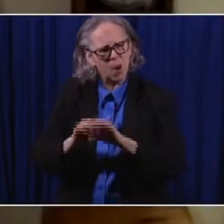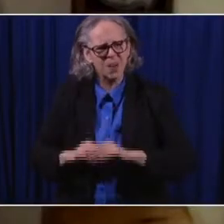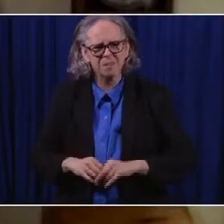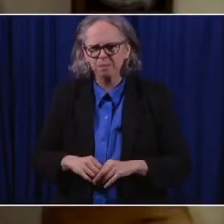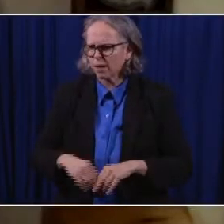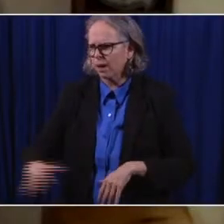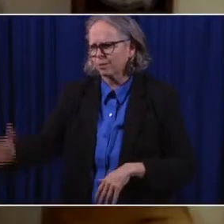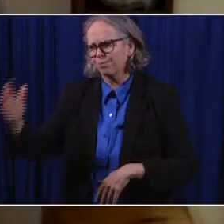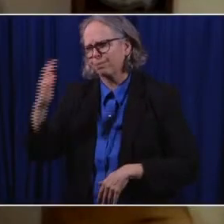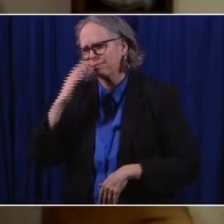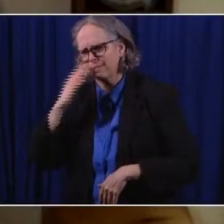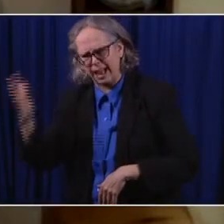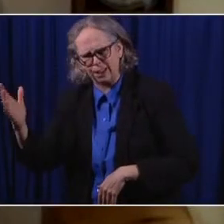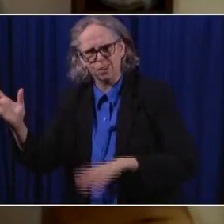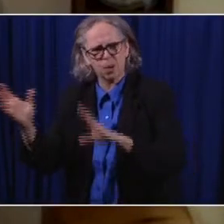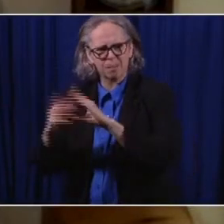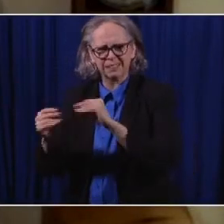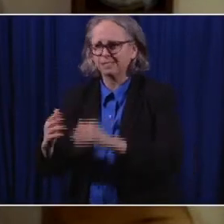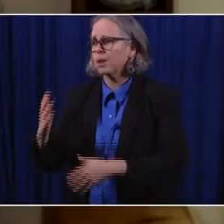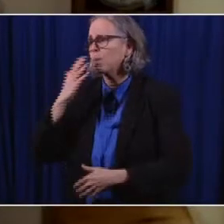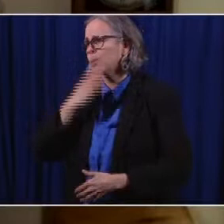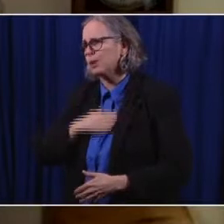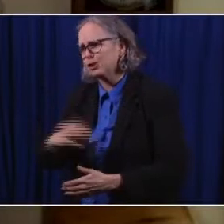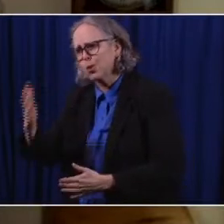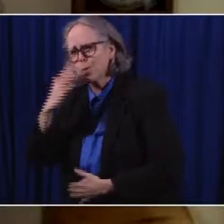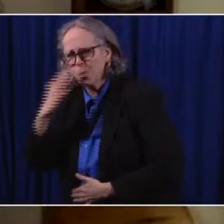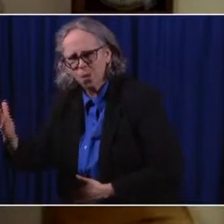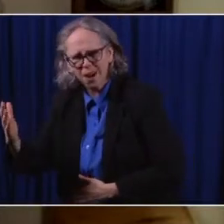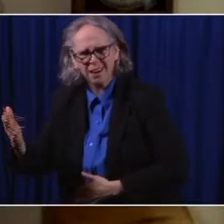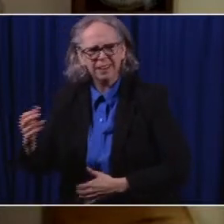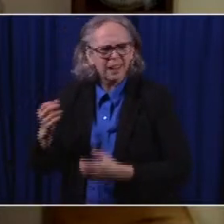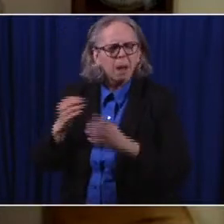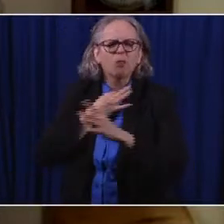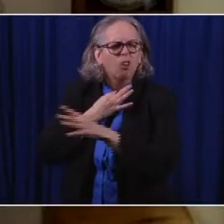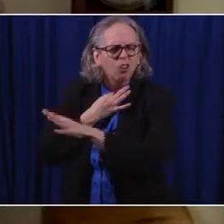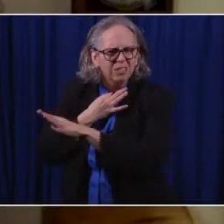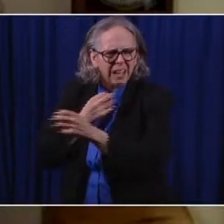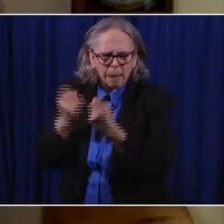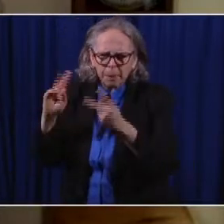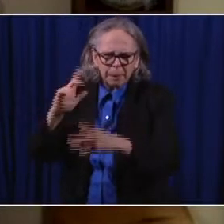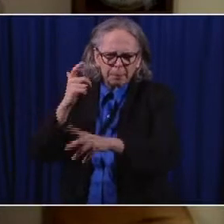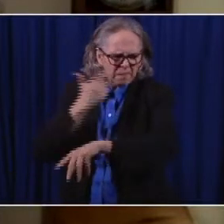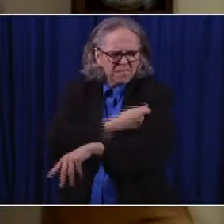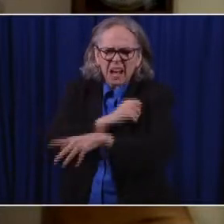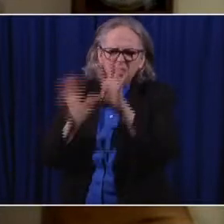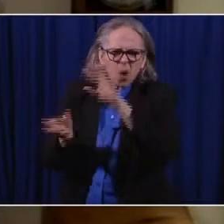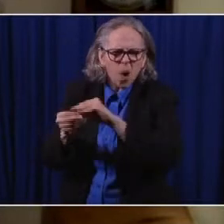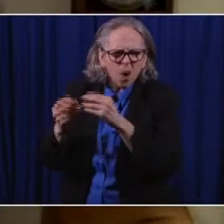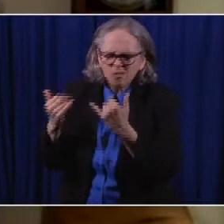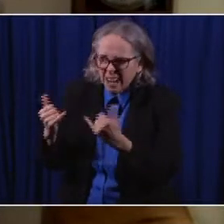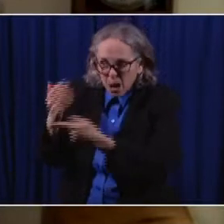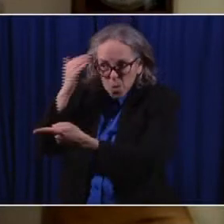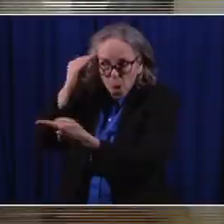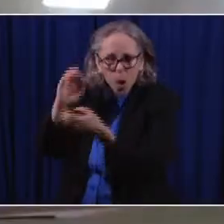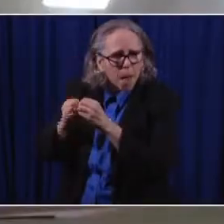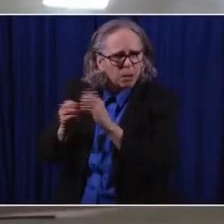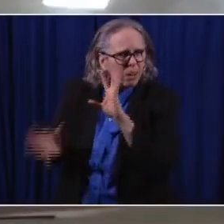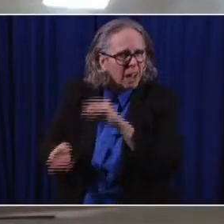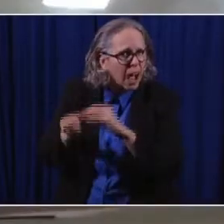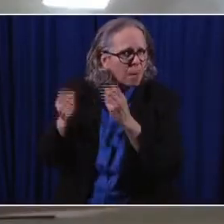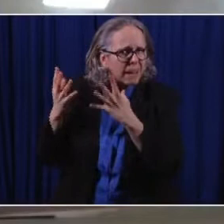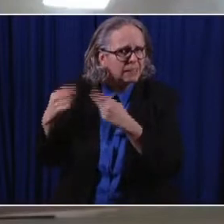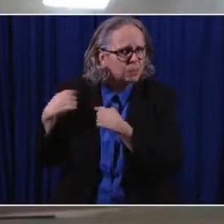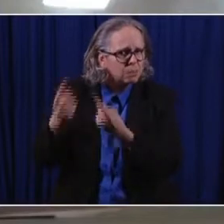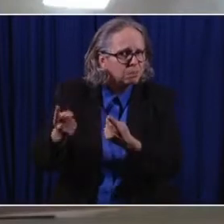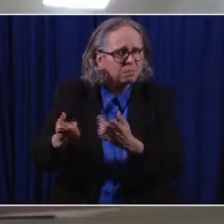it. We wish you well today. How many people today, and then maybe how many tomorrow? Have you got that figured out? Well, people have it